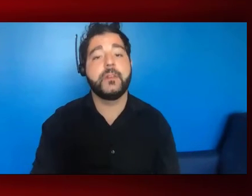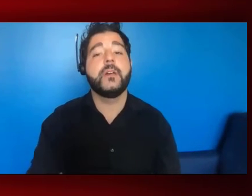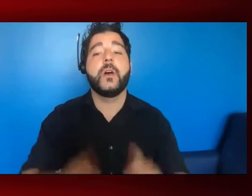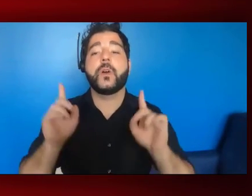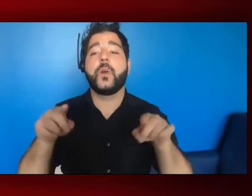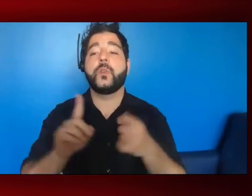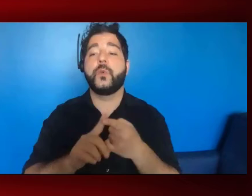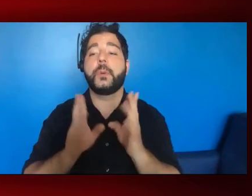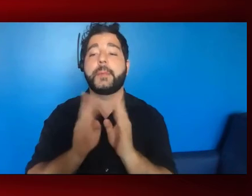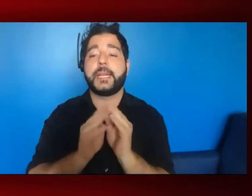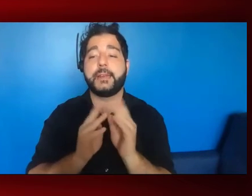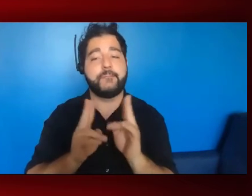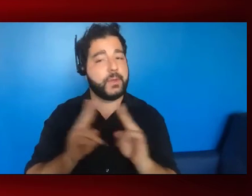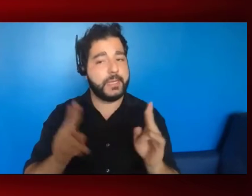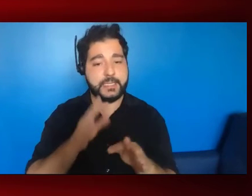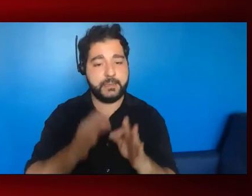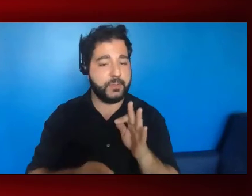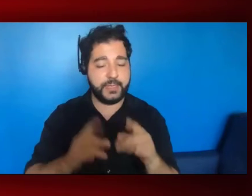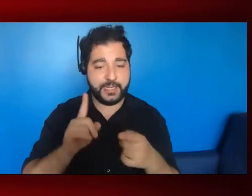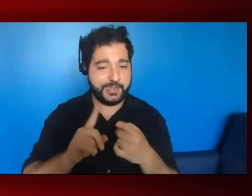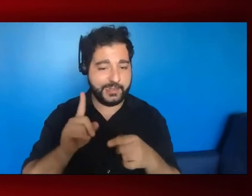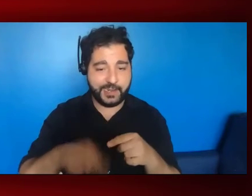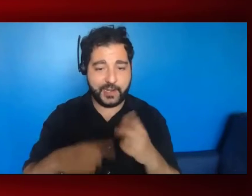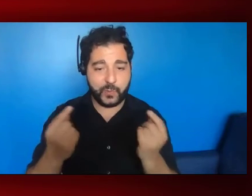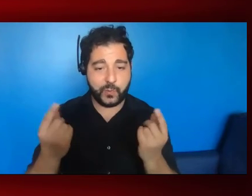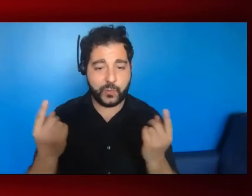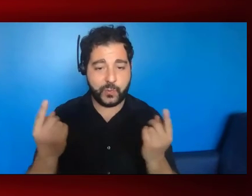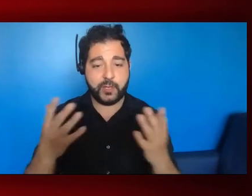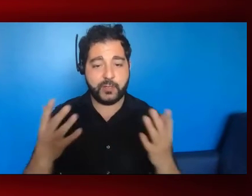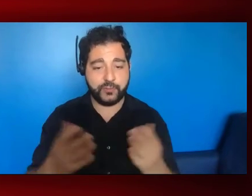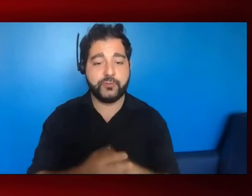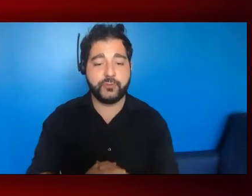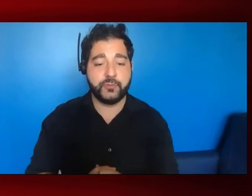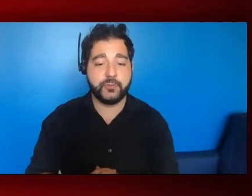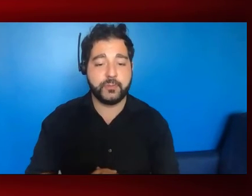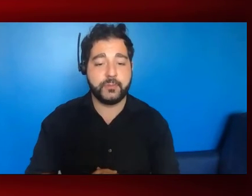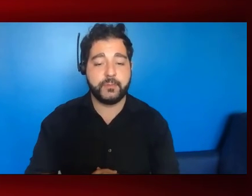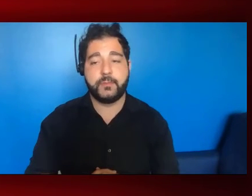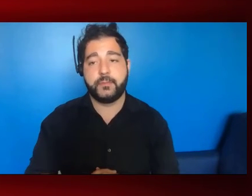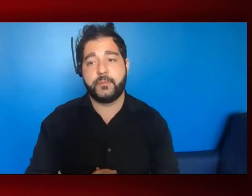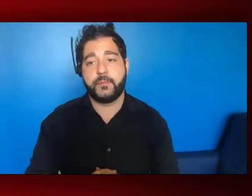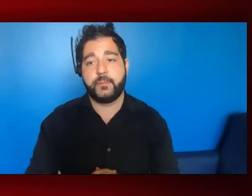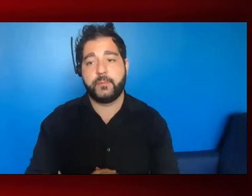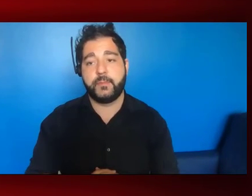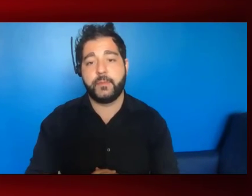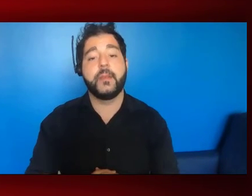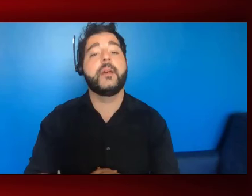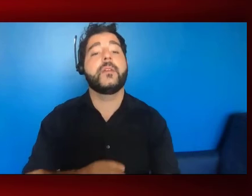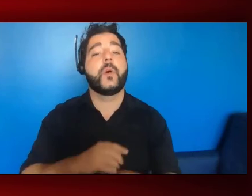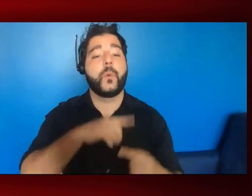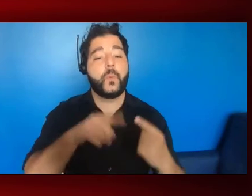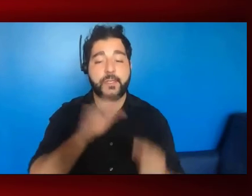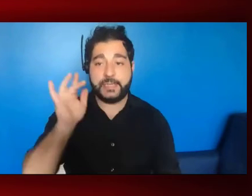GoToMeeting is simple. Not much you can do, but you certainly can connect. So when you click on, in